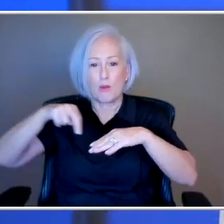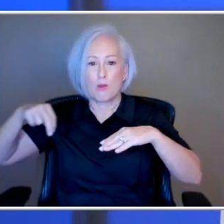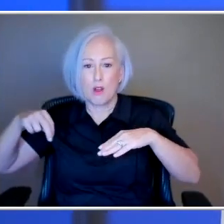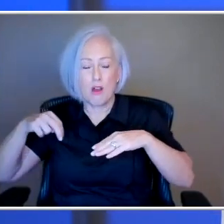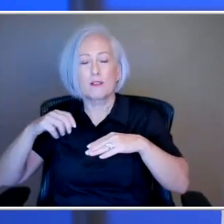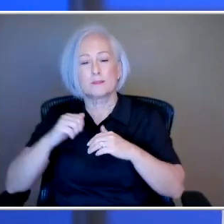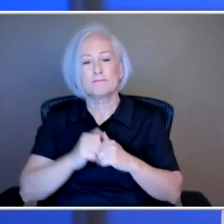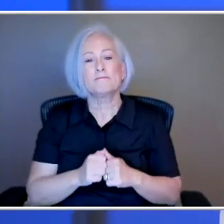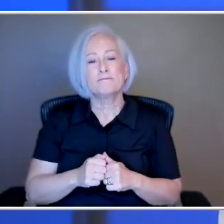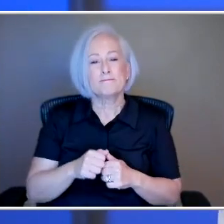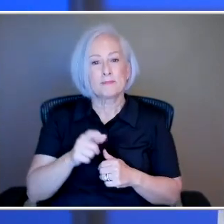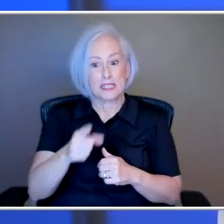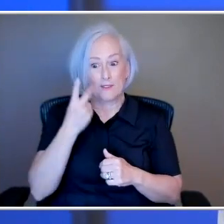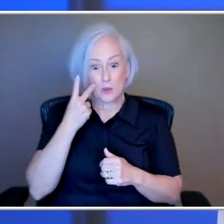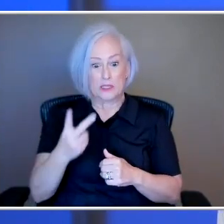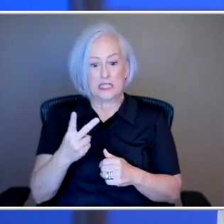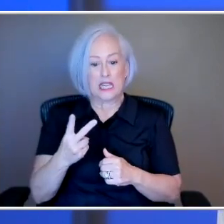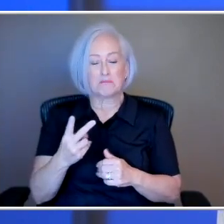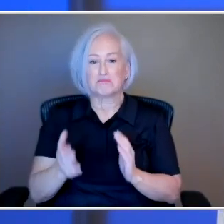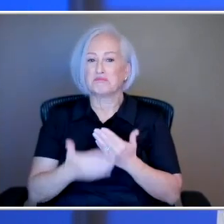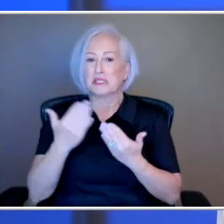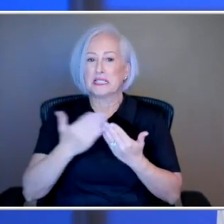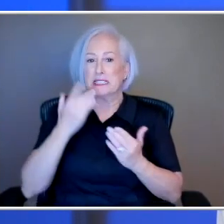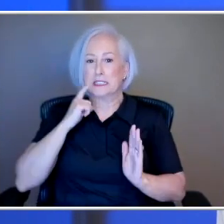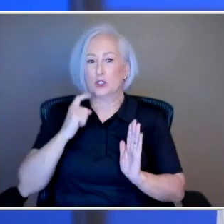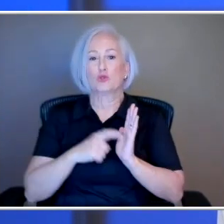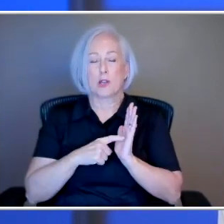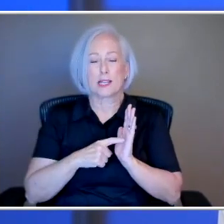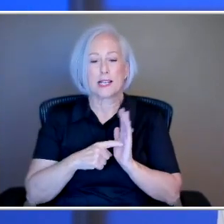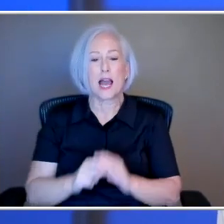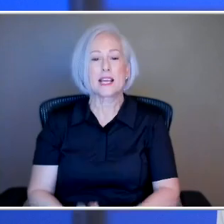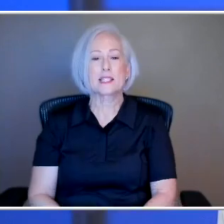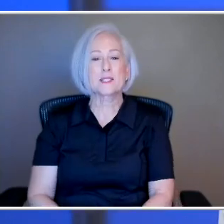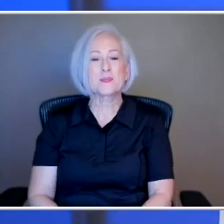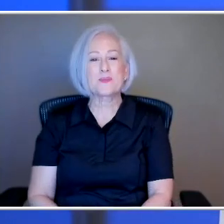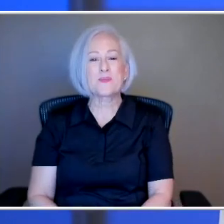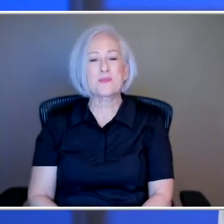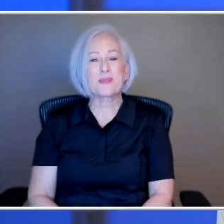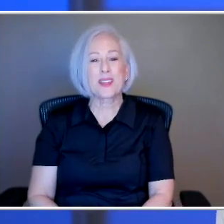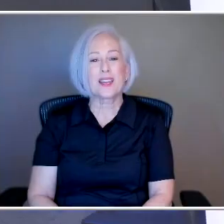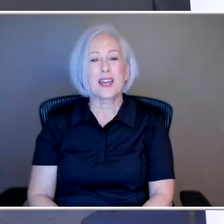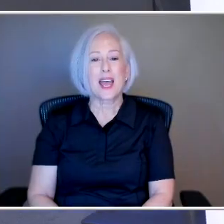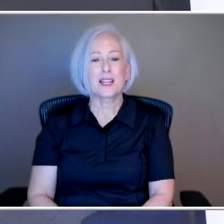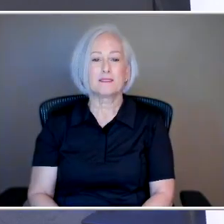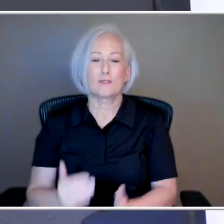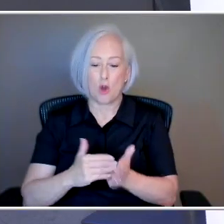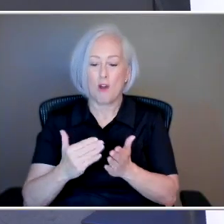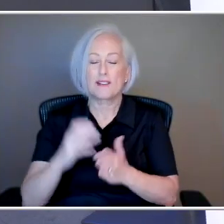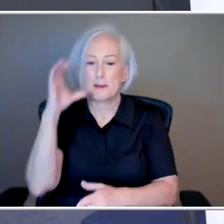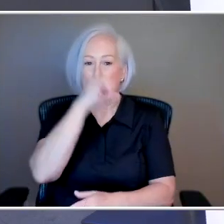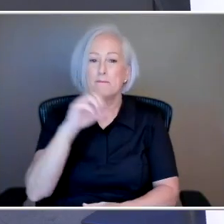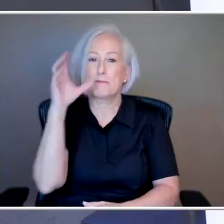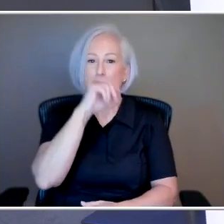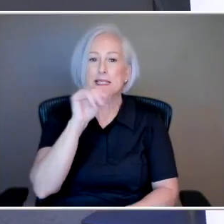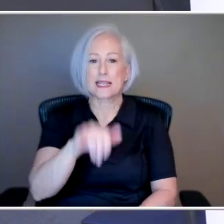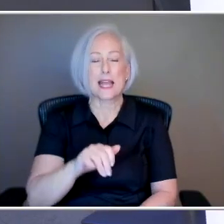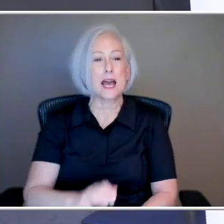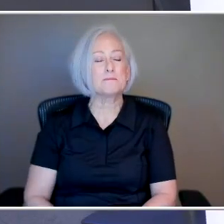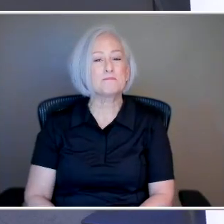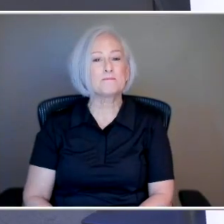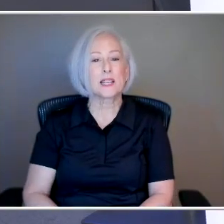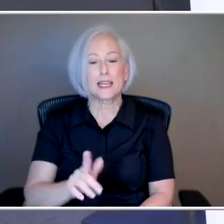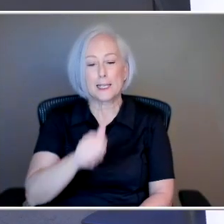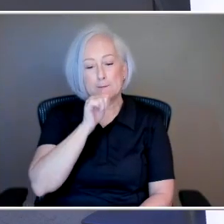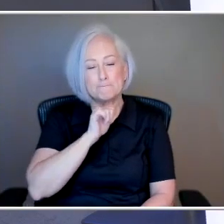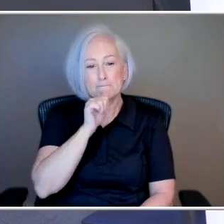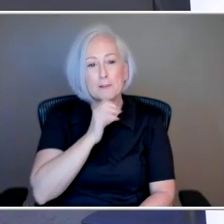recognize it. It's fairly easy to recognize, but as we all know, it gets missed a lot. So he did push through, as we've been